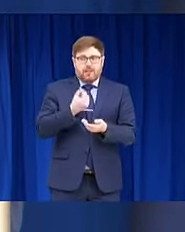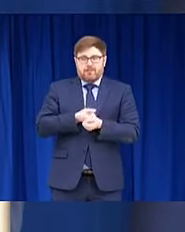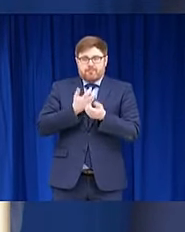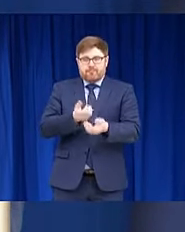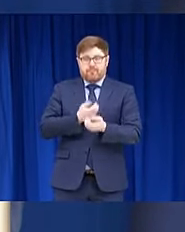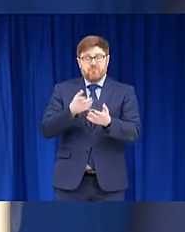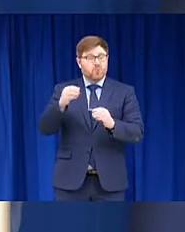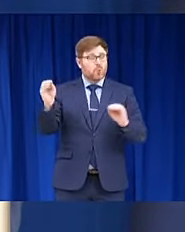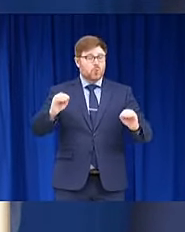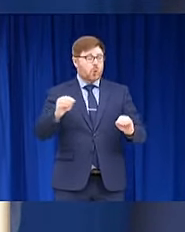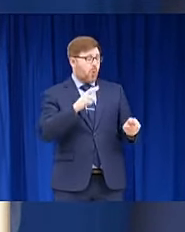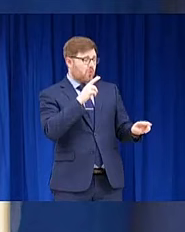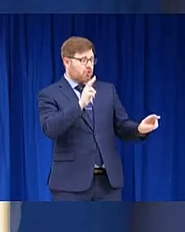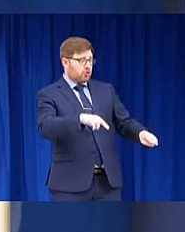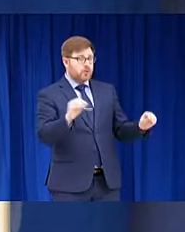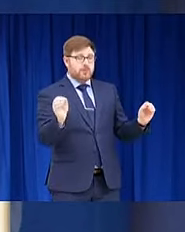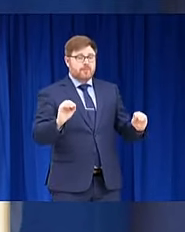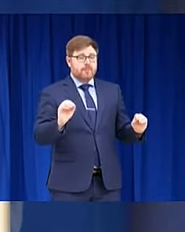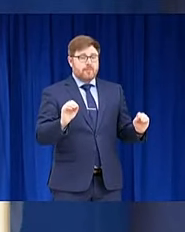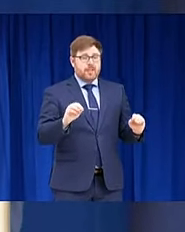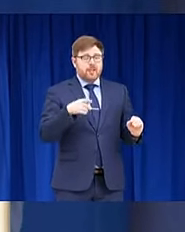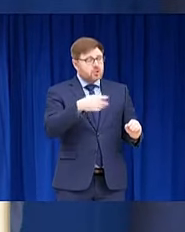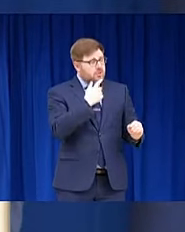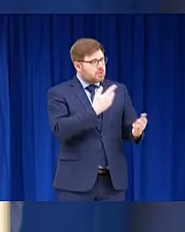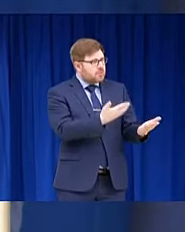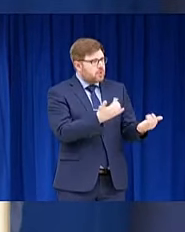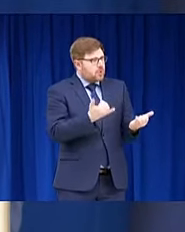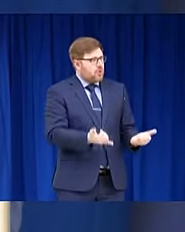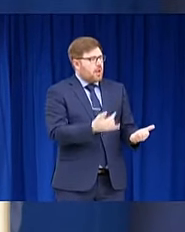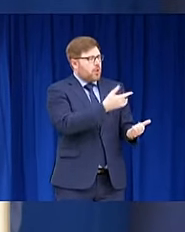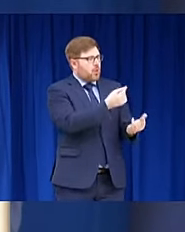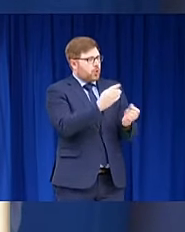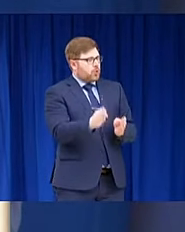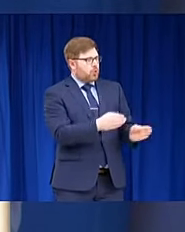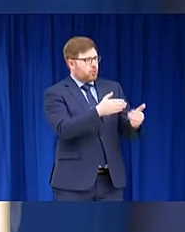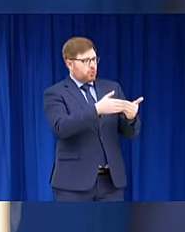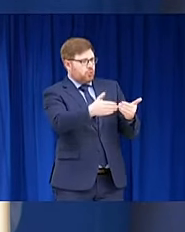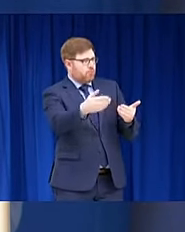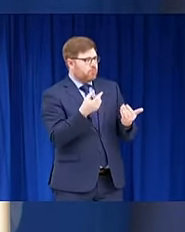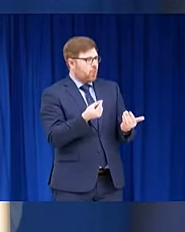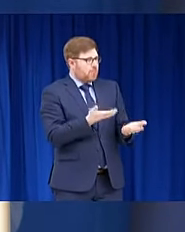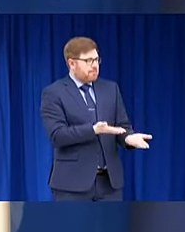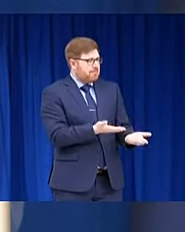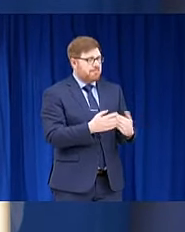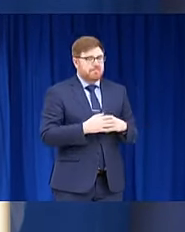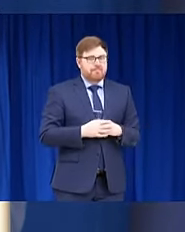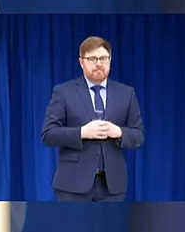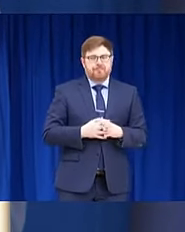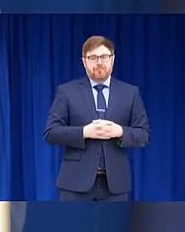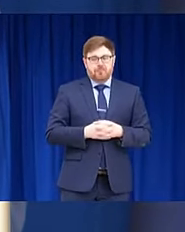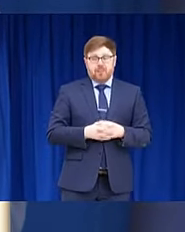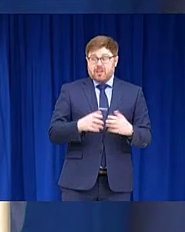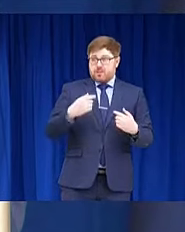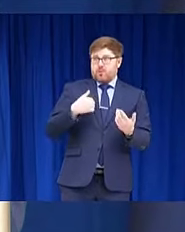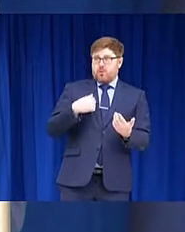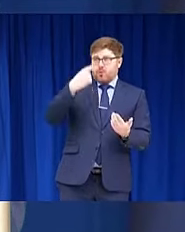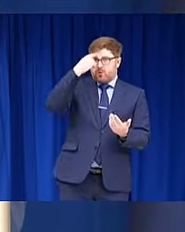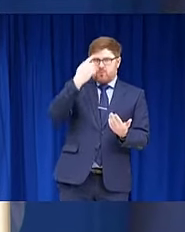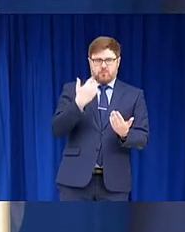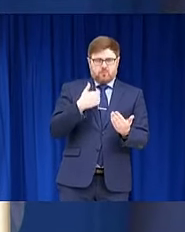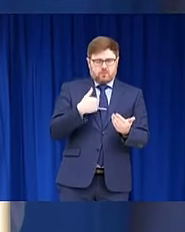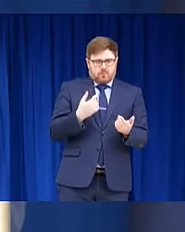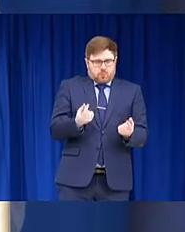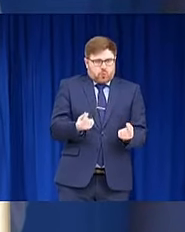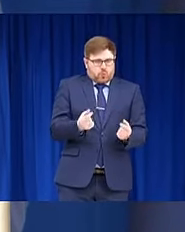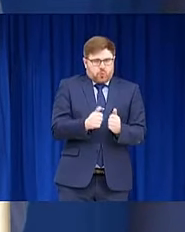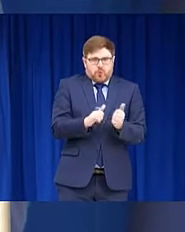and then looked me in the eyes and said, "So what are you going to do about it?" And what was I going to do about it?